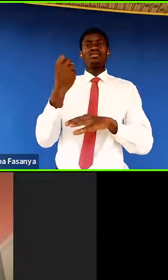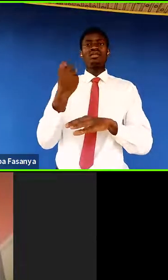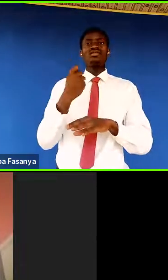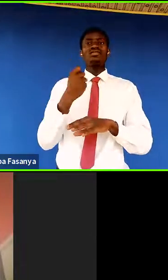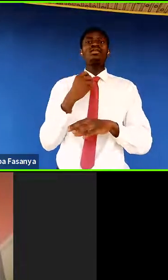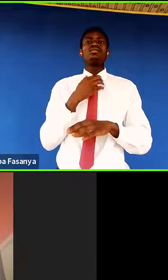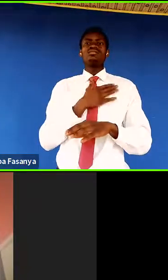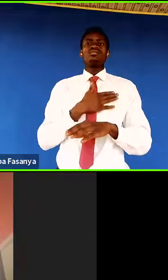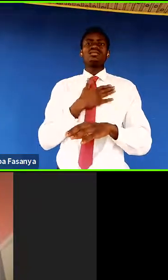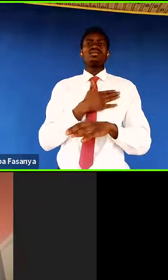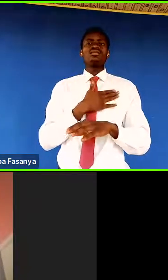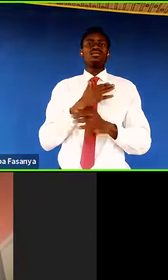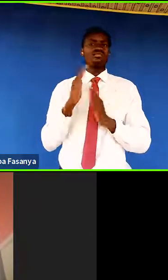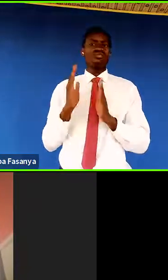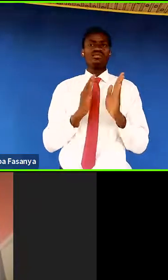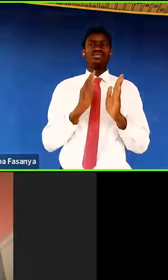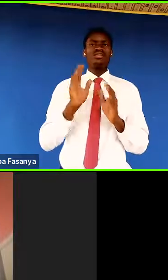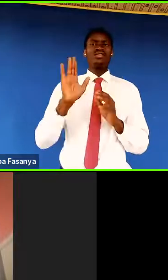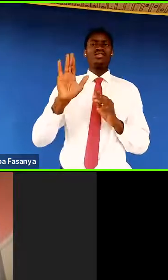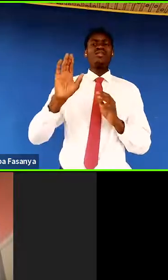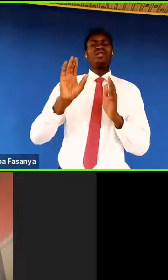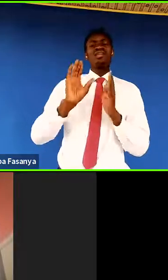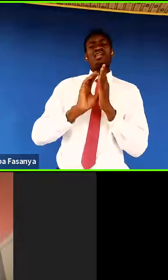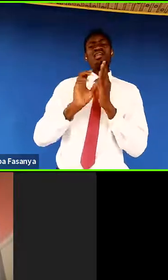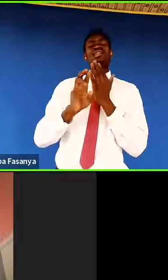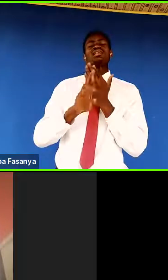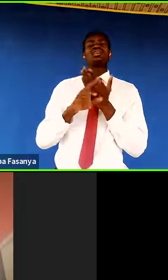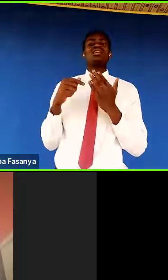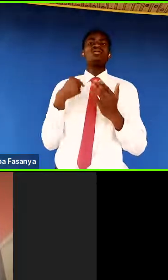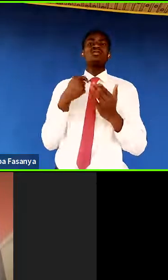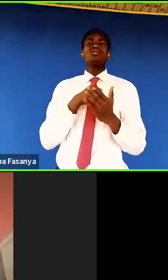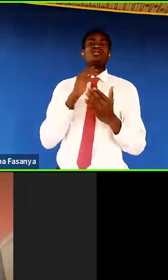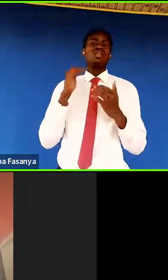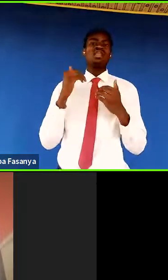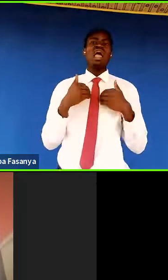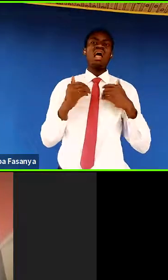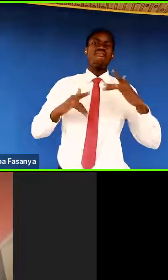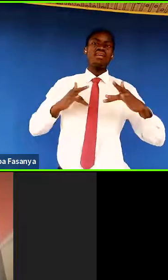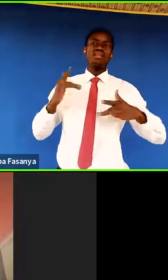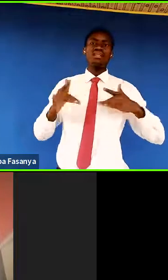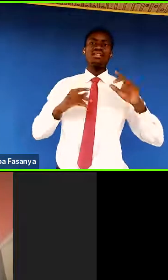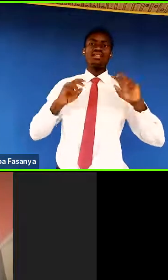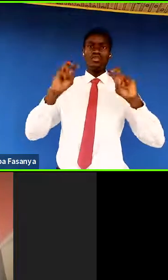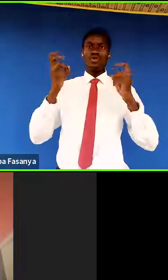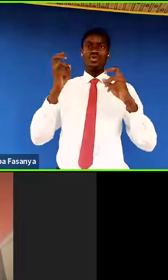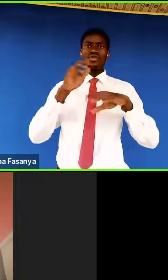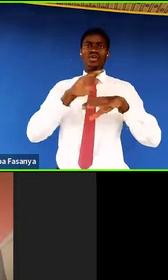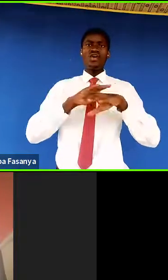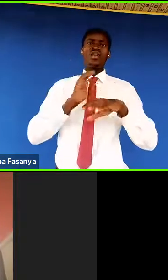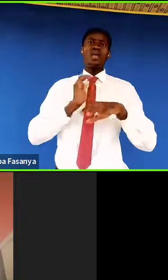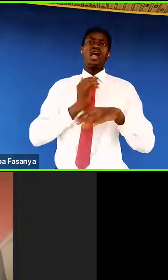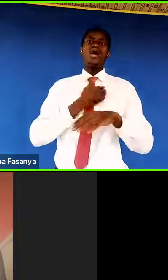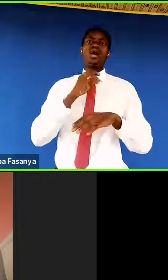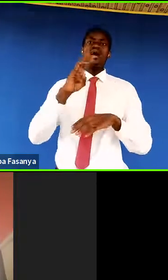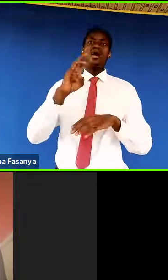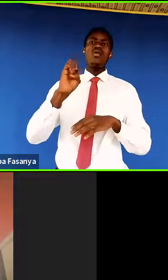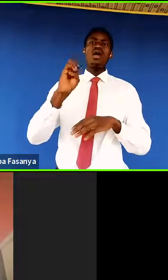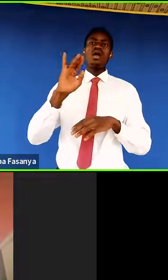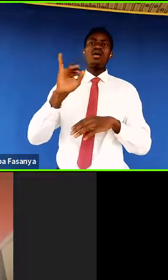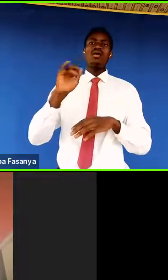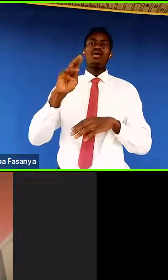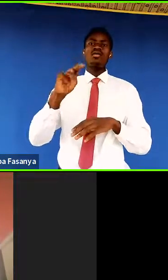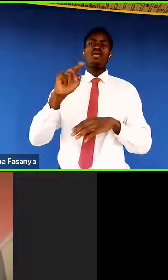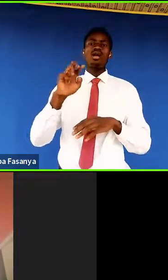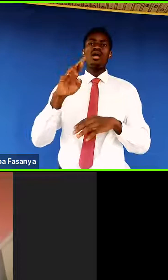We're going to be having exciting topics. We're going to be having exciting topics on our webinar. And next, I don't want to let the cat out of the